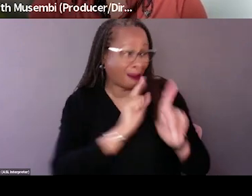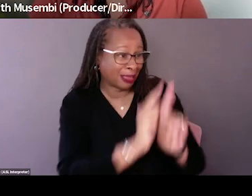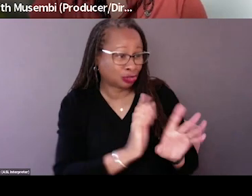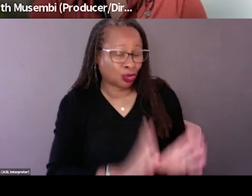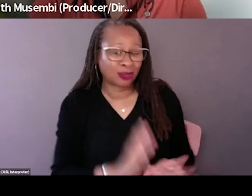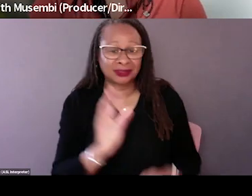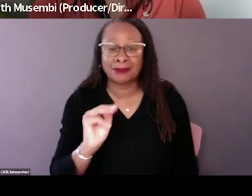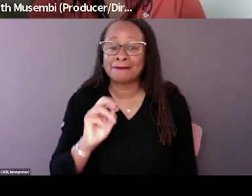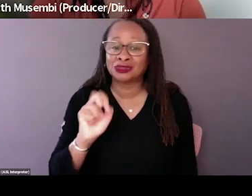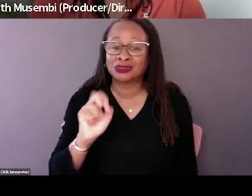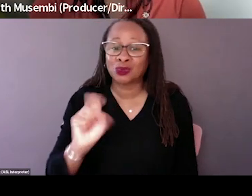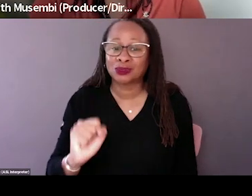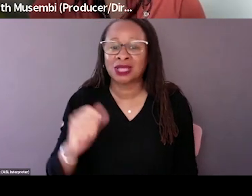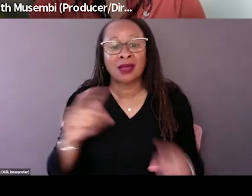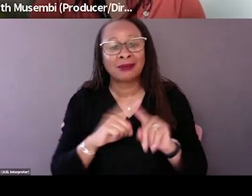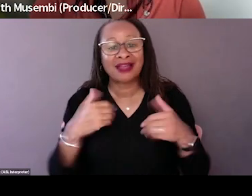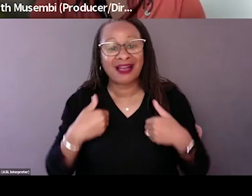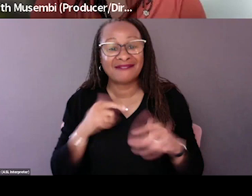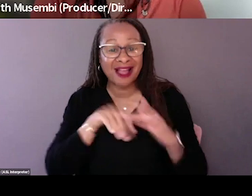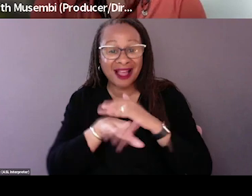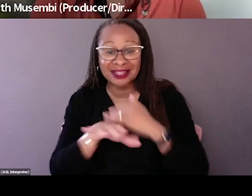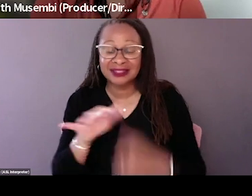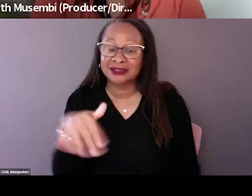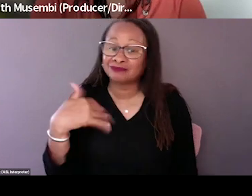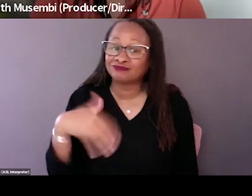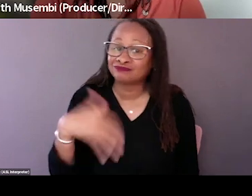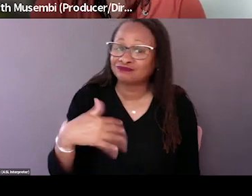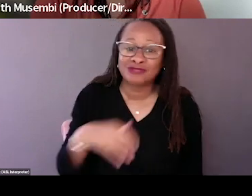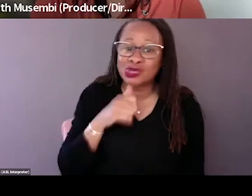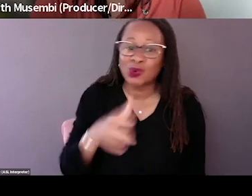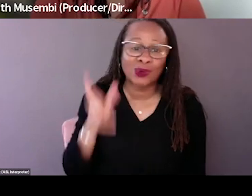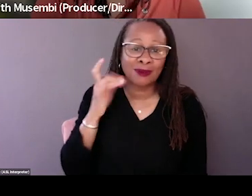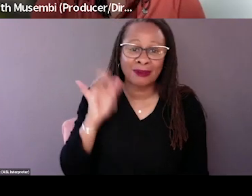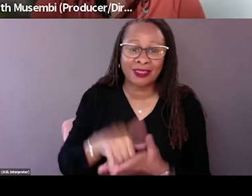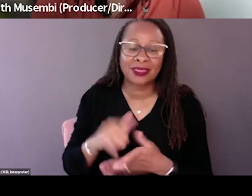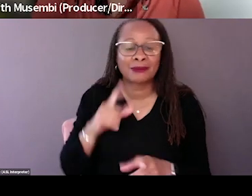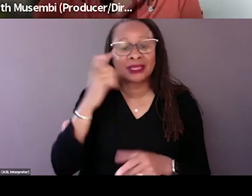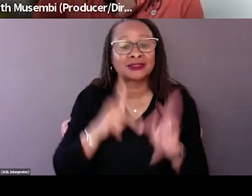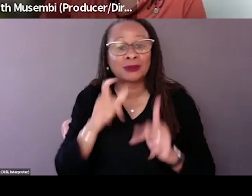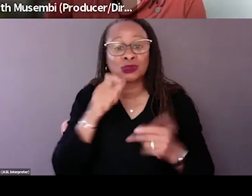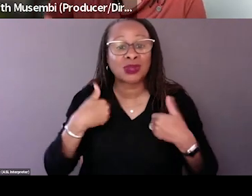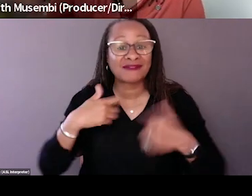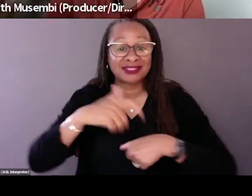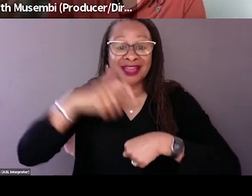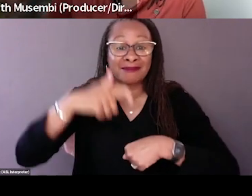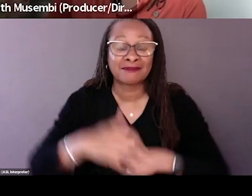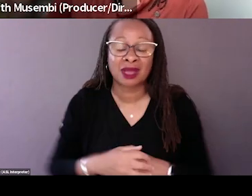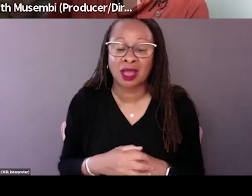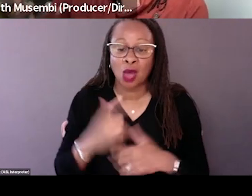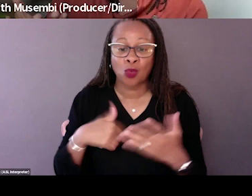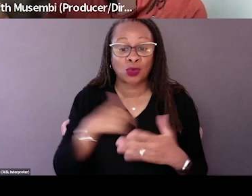But being able to have that access, it's unheard of because people don't have the time. I mean, what we were doing, we had